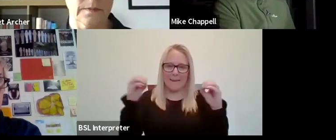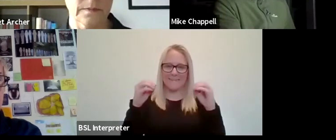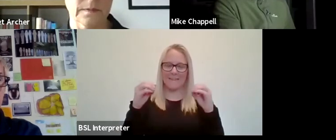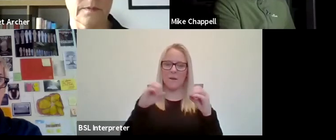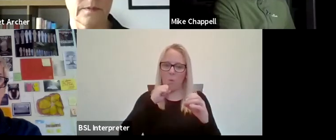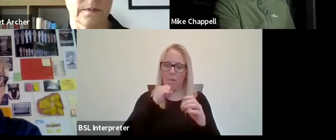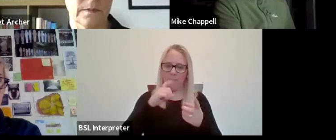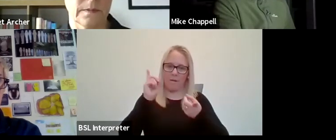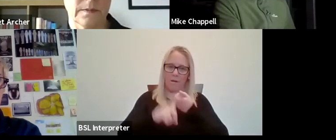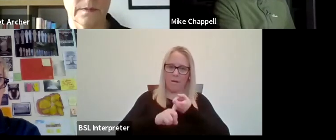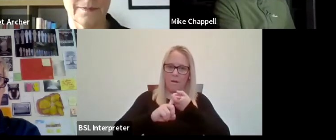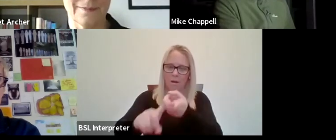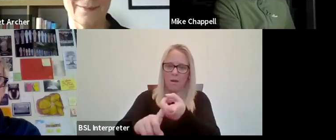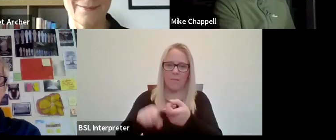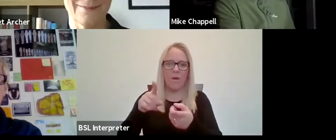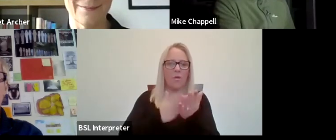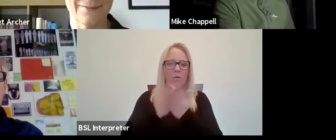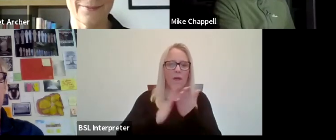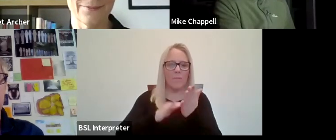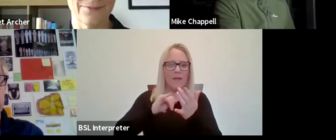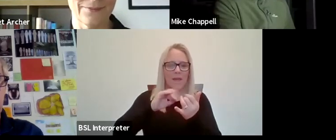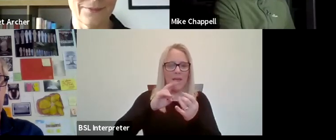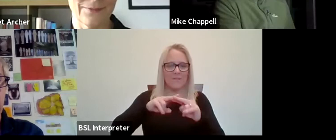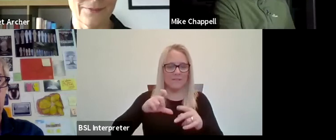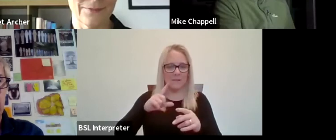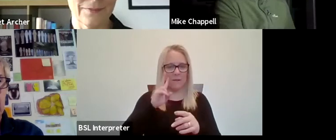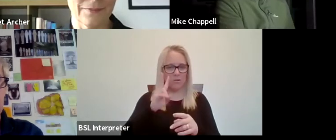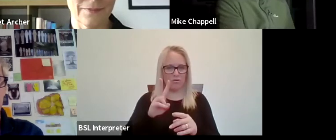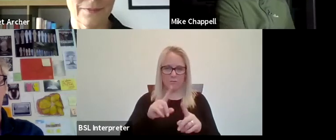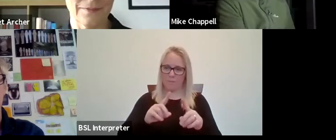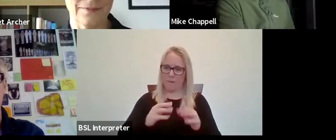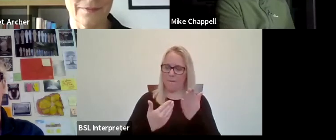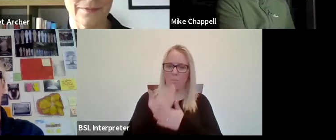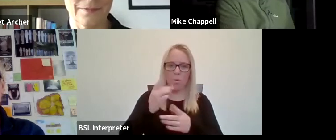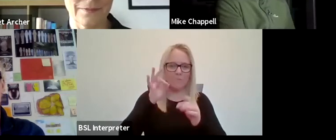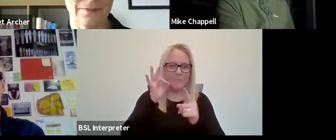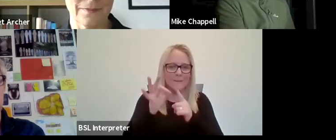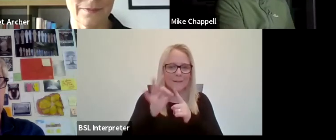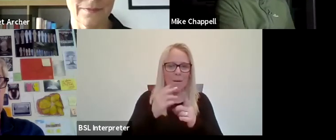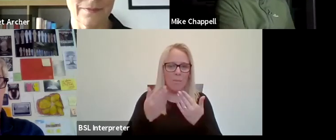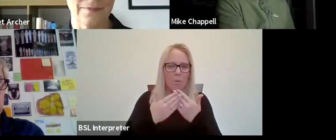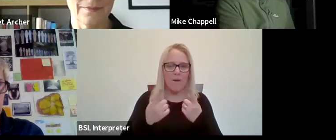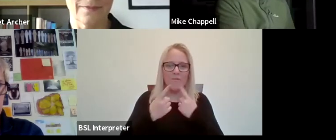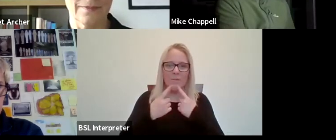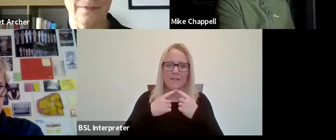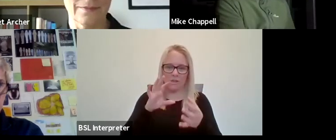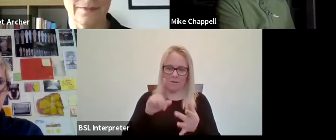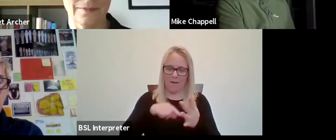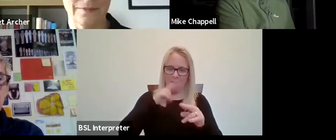get more data if you could actually change the magnetic field. So this was as part of their public engagement funding that I was then